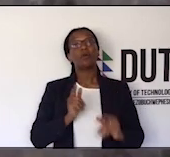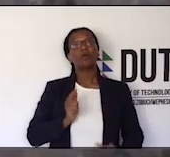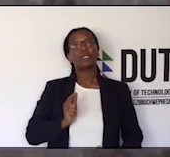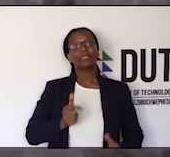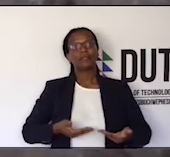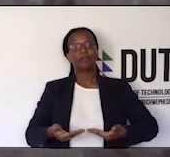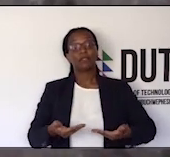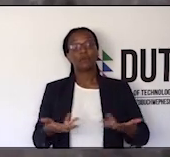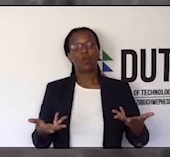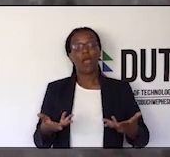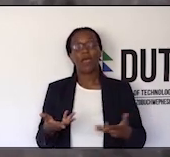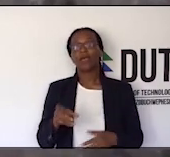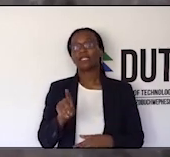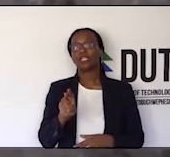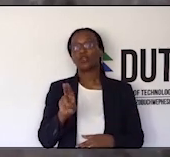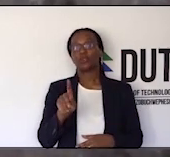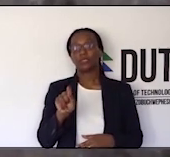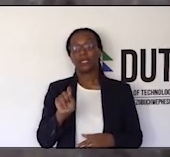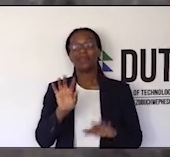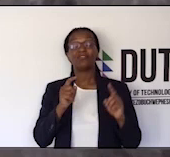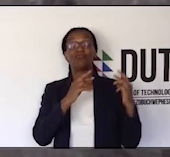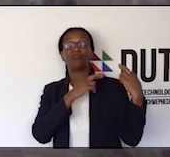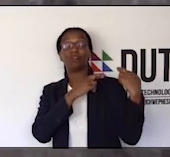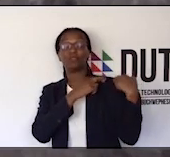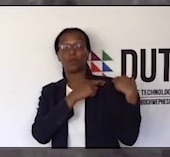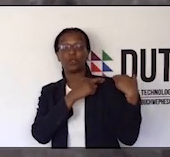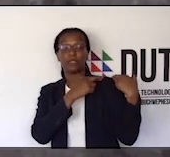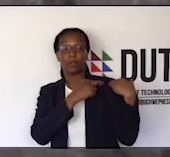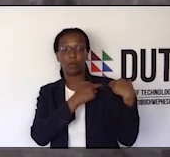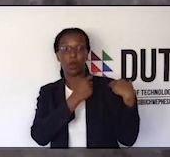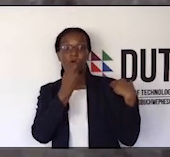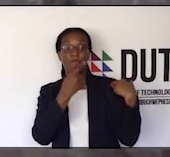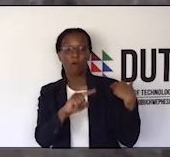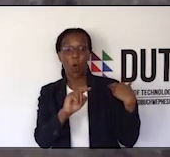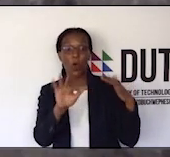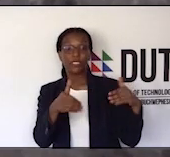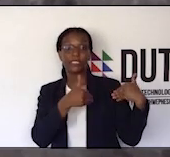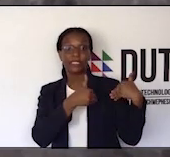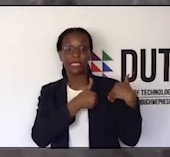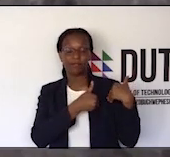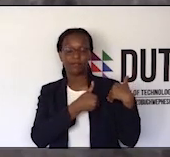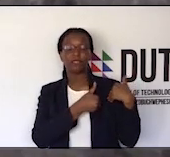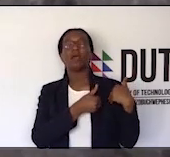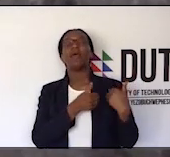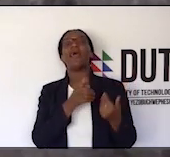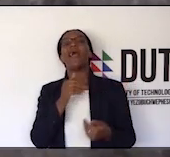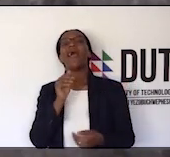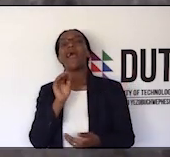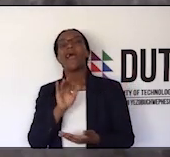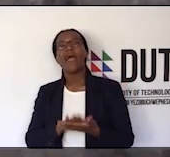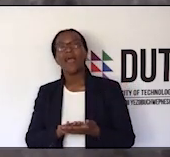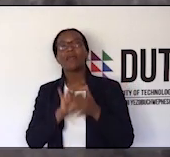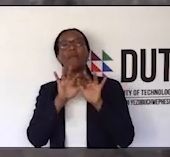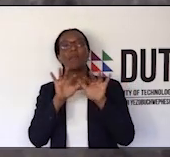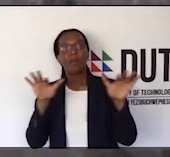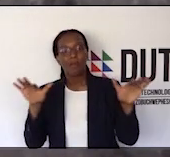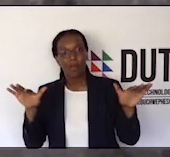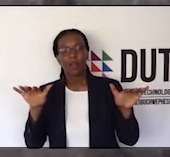DUT is entirely responsible for the safety of people and property.